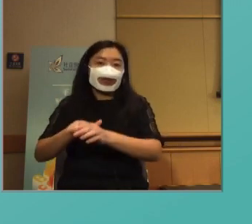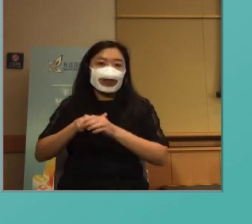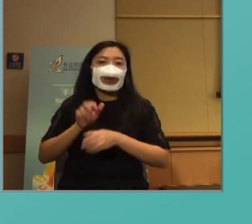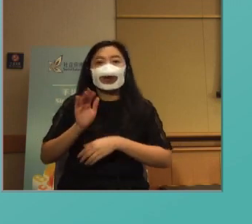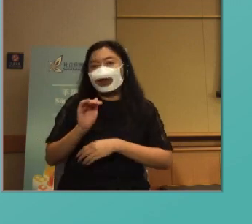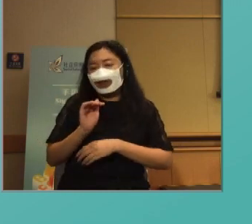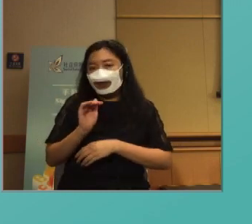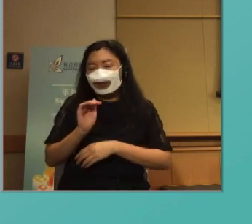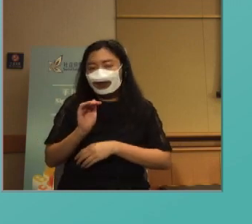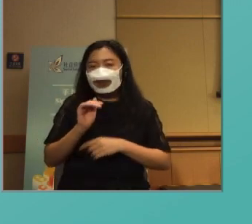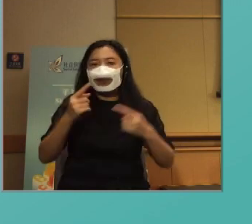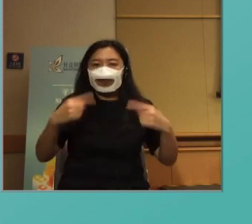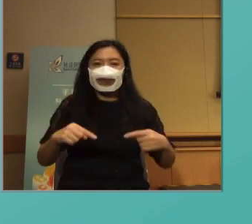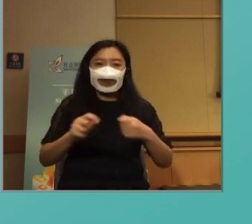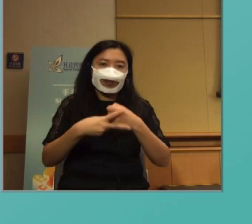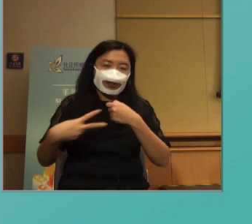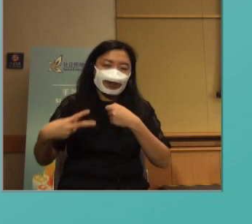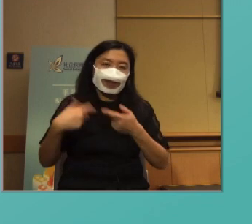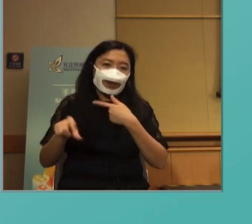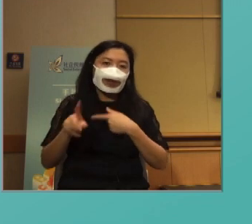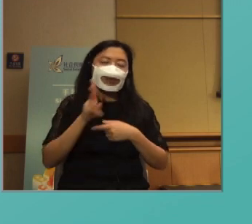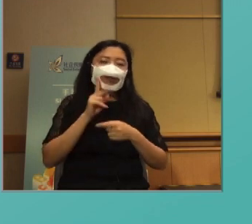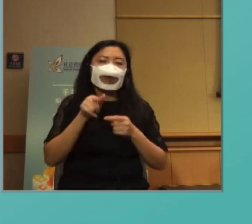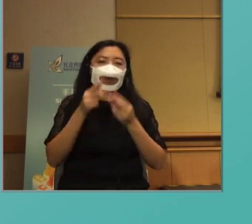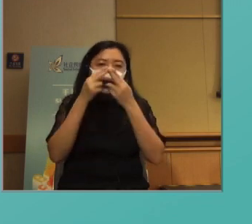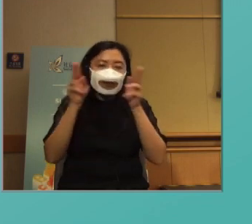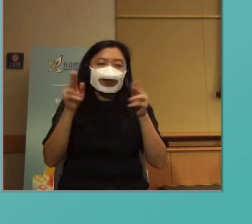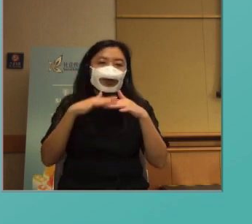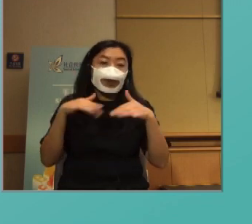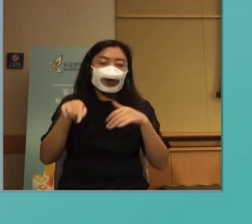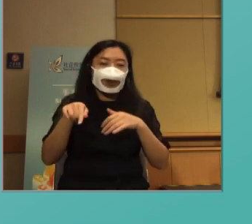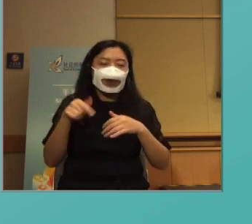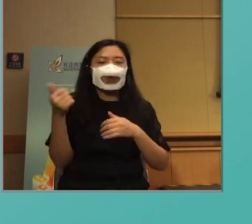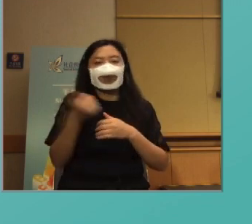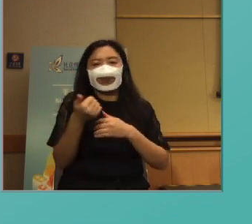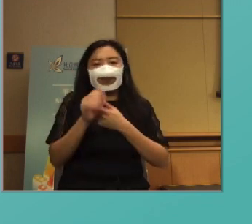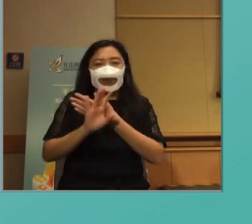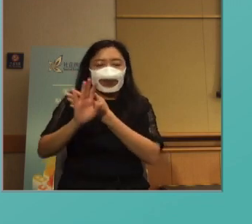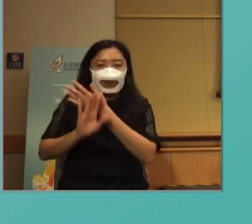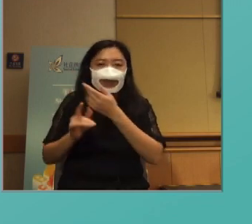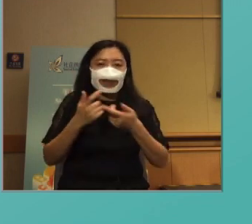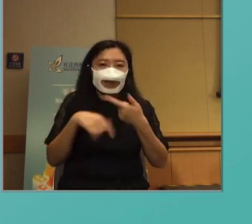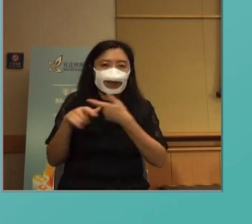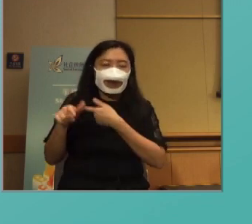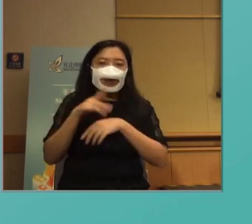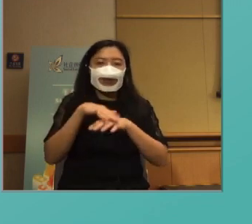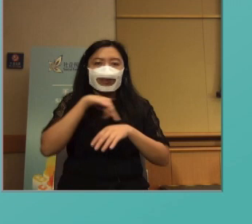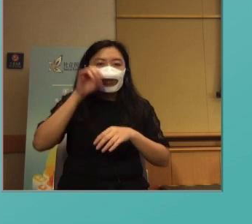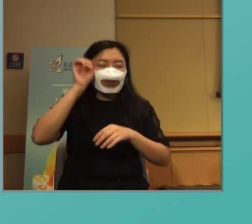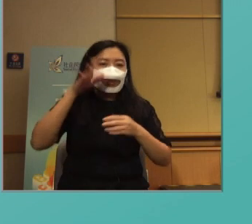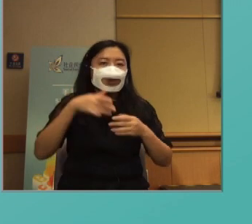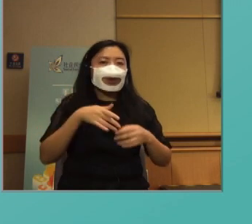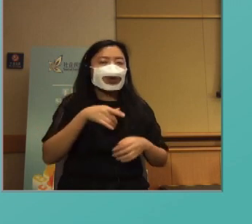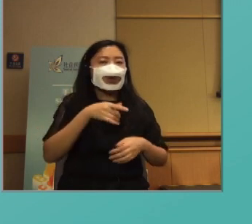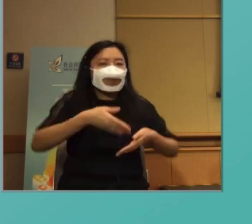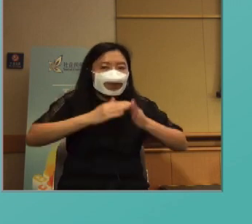on platforms such as OpenSea also continues to reward the creator with commissions